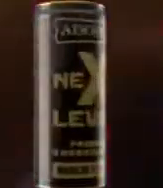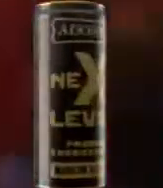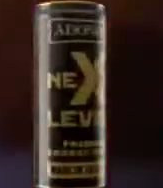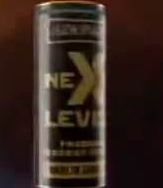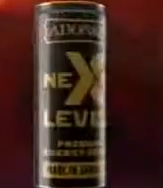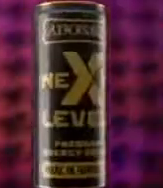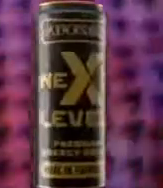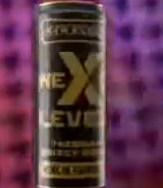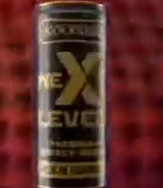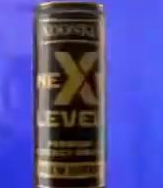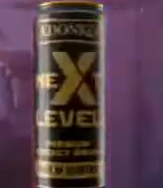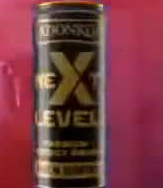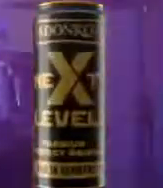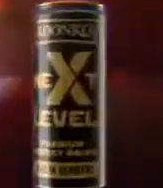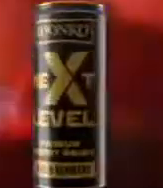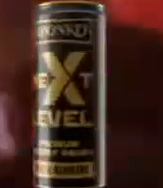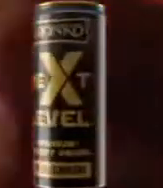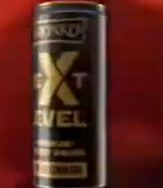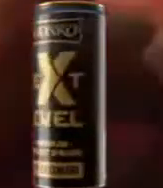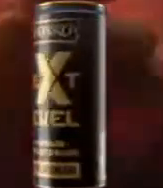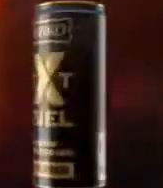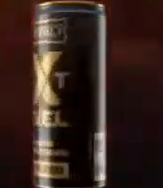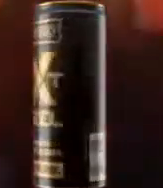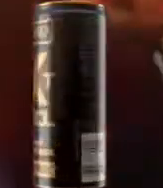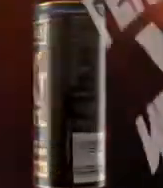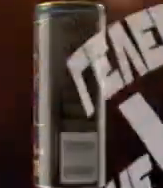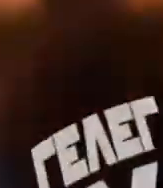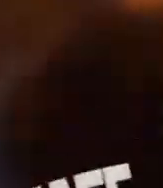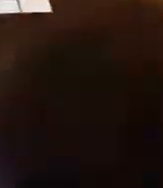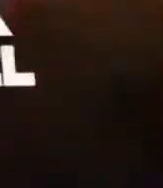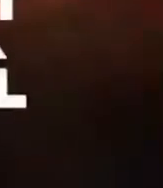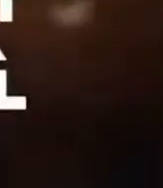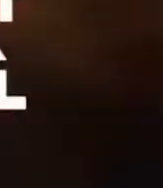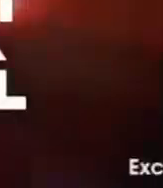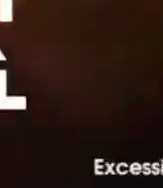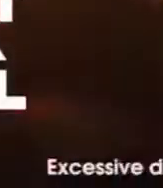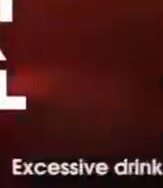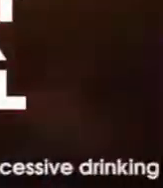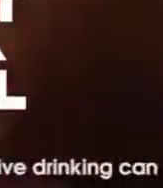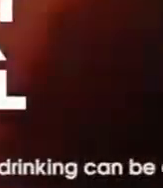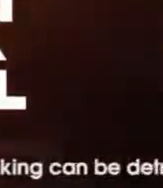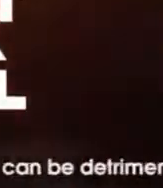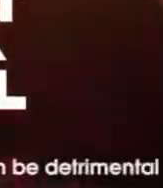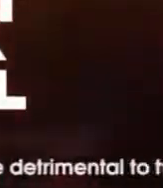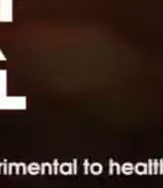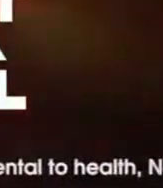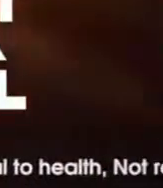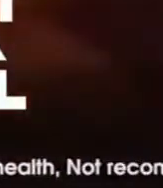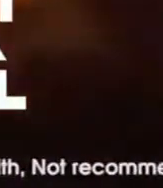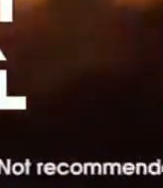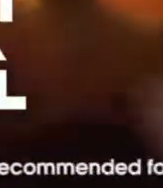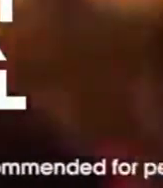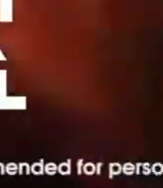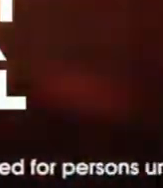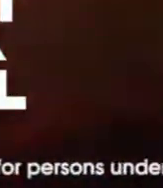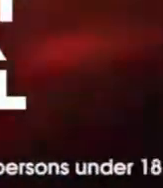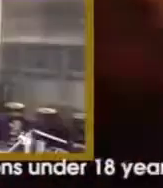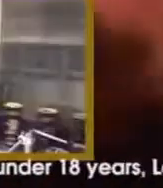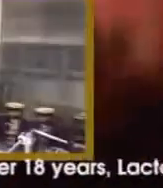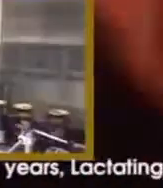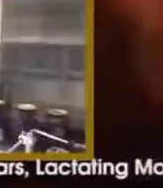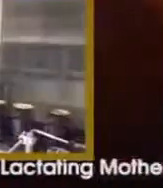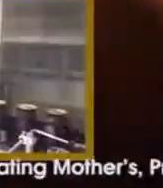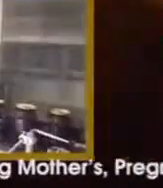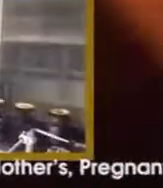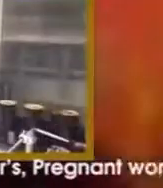you to next level. My baby, oh yeah, yeah, yeah. At Don't Coldness level, excessive drinking can be detrimental to health. Not recommended for